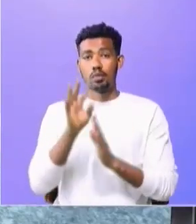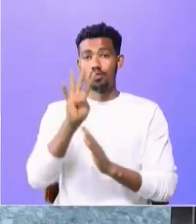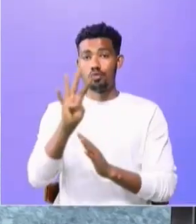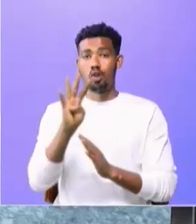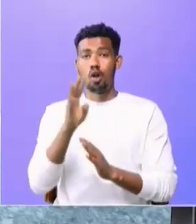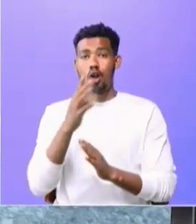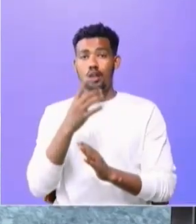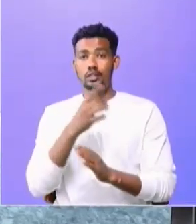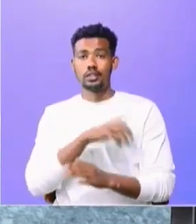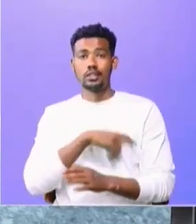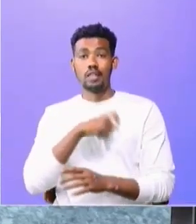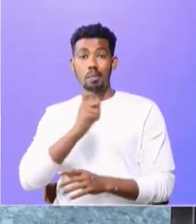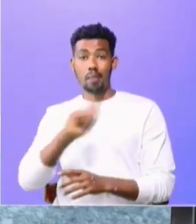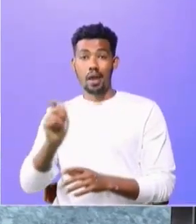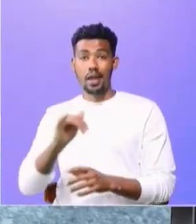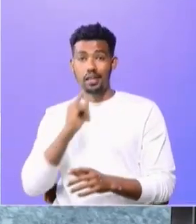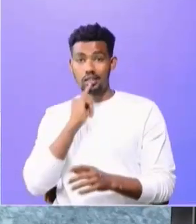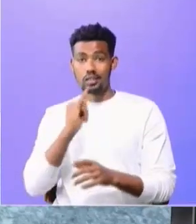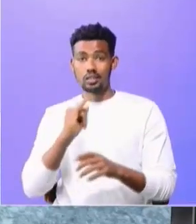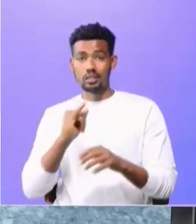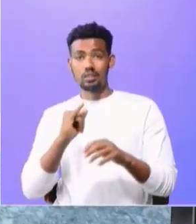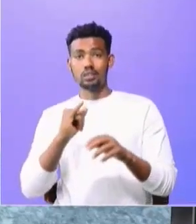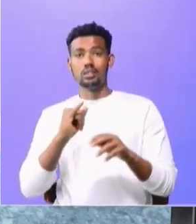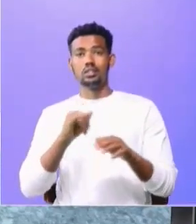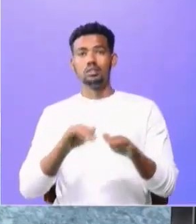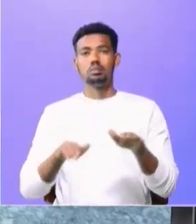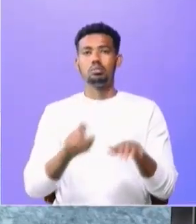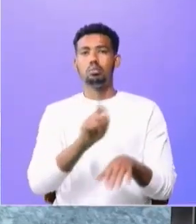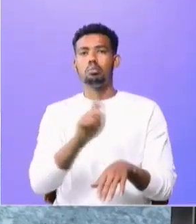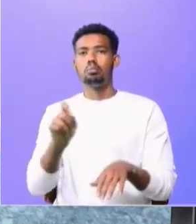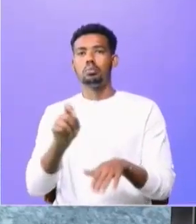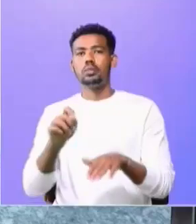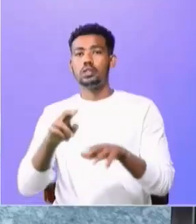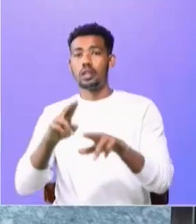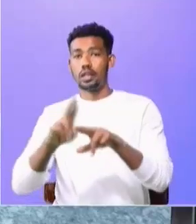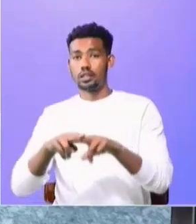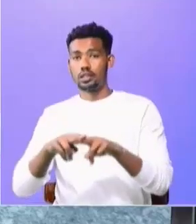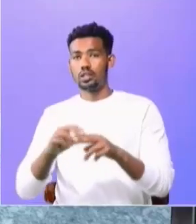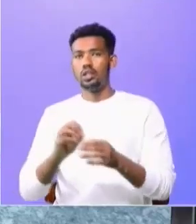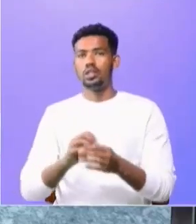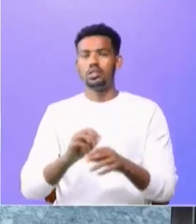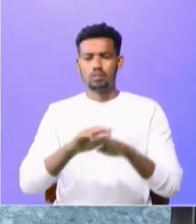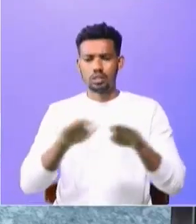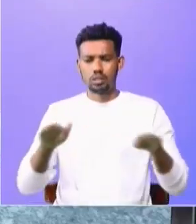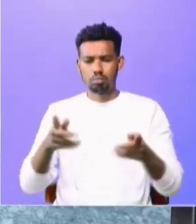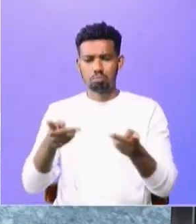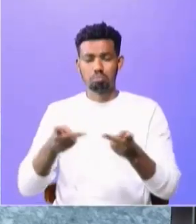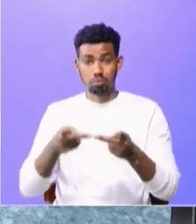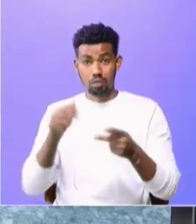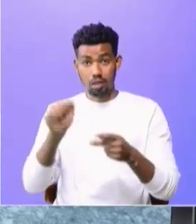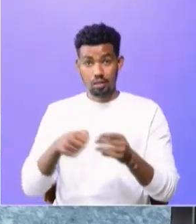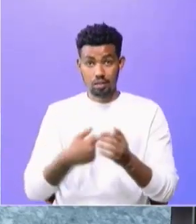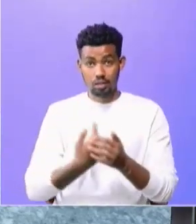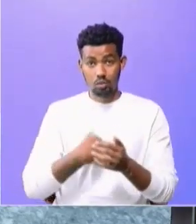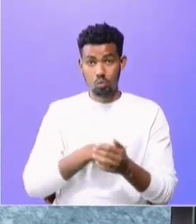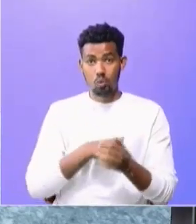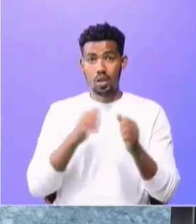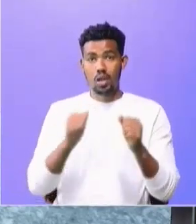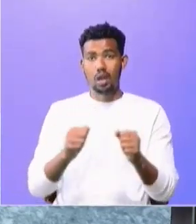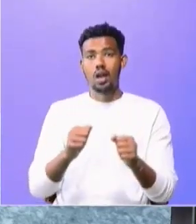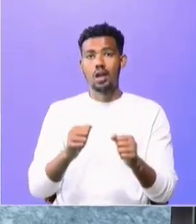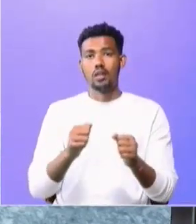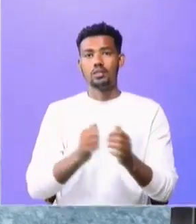the desk. The pen is blank the desk. When we come to here, desk is a surface, so we can